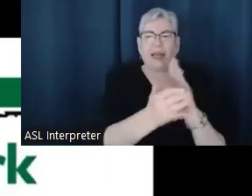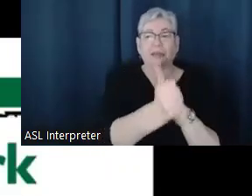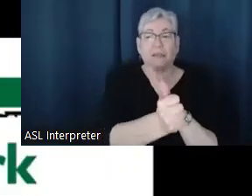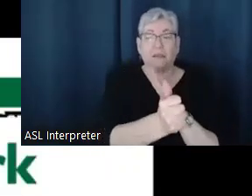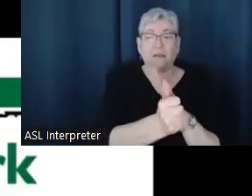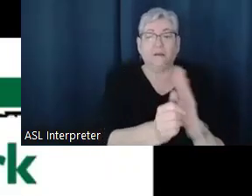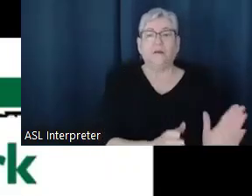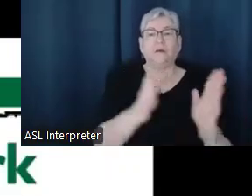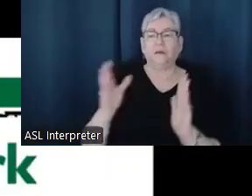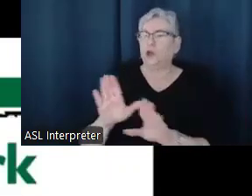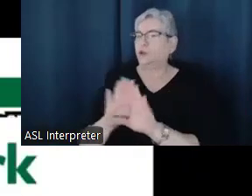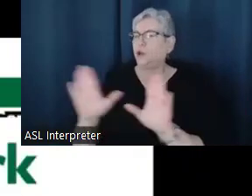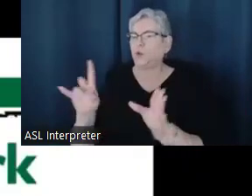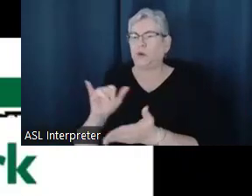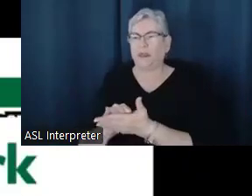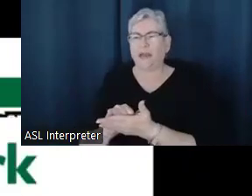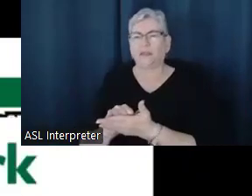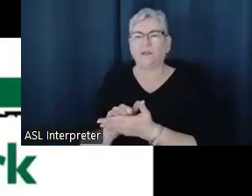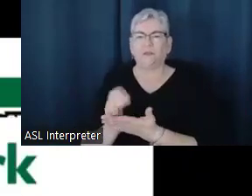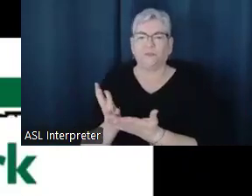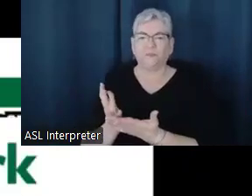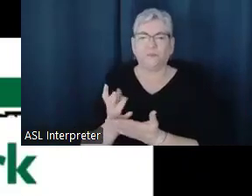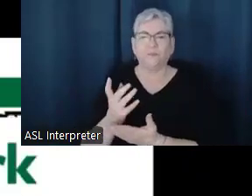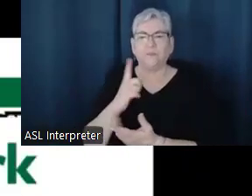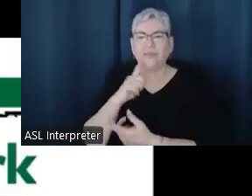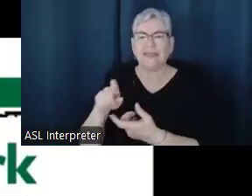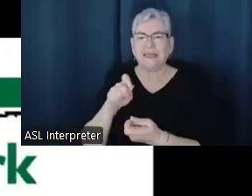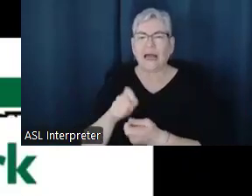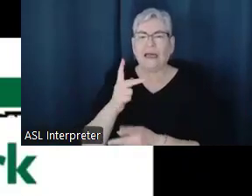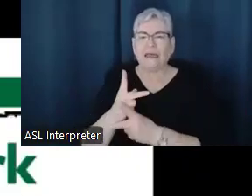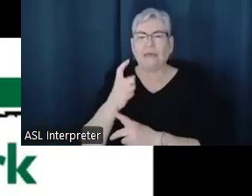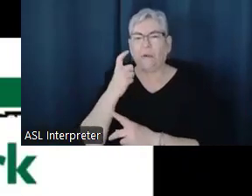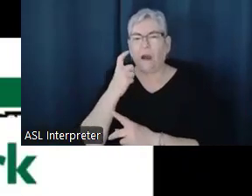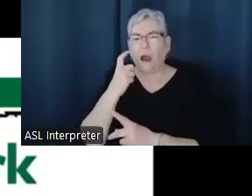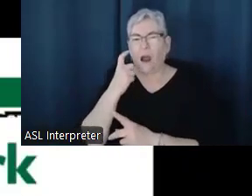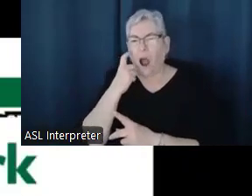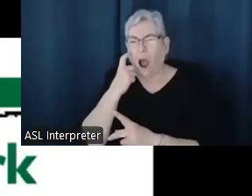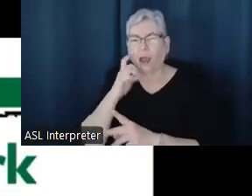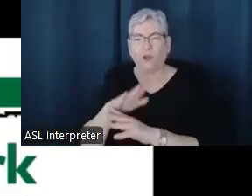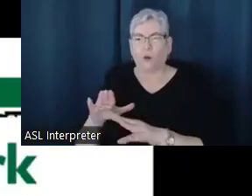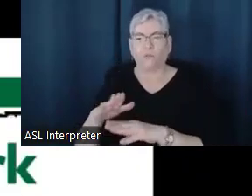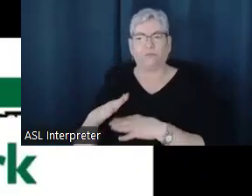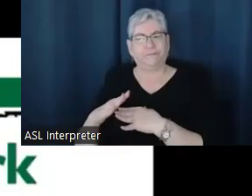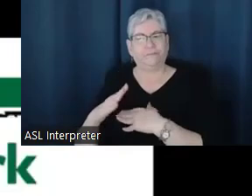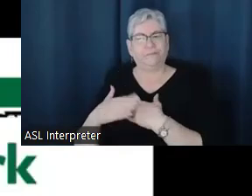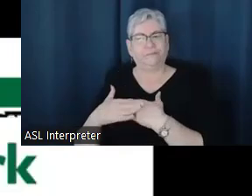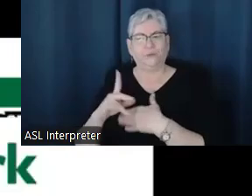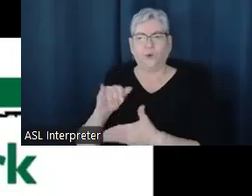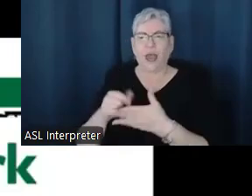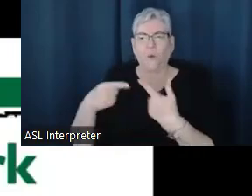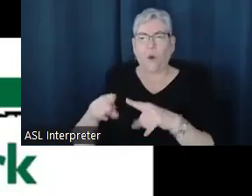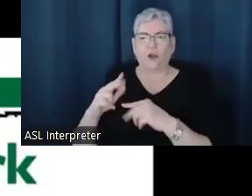don'ts. So things that you definitely want to keep an eye out to try not to do as you're building social competency. And then we have